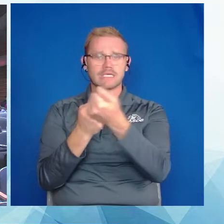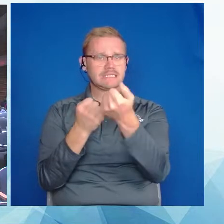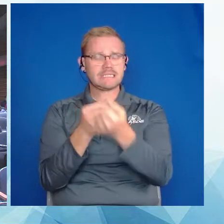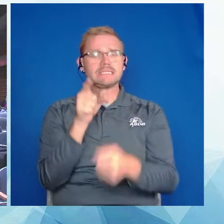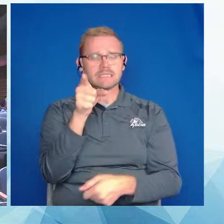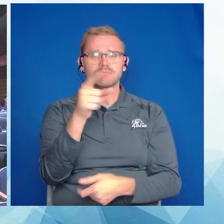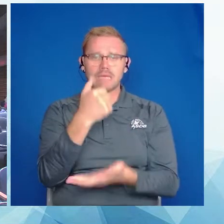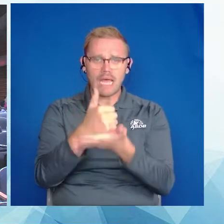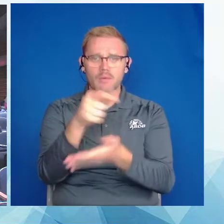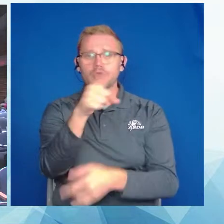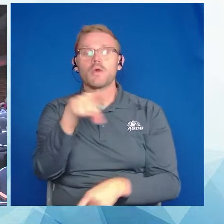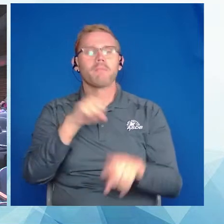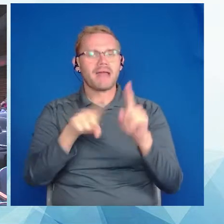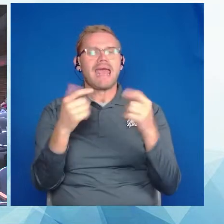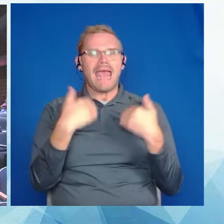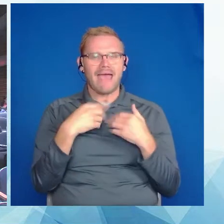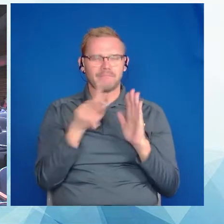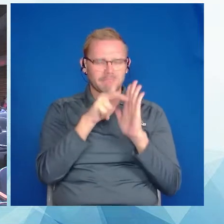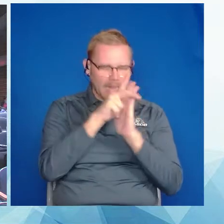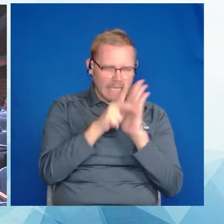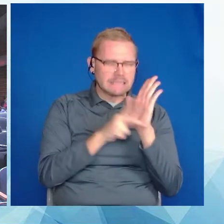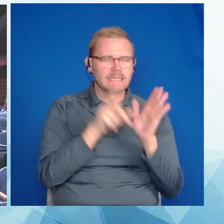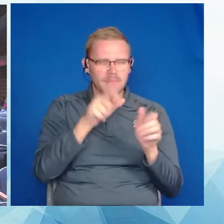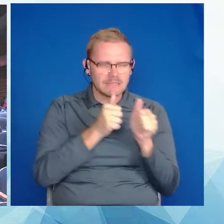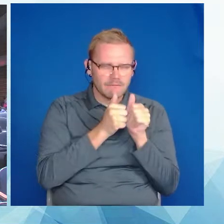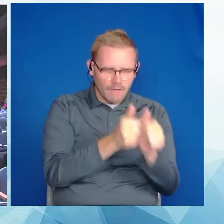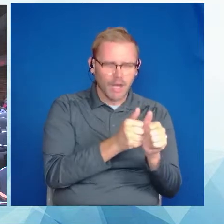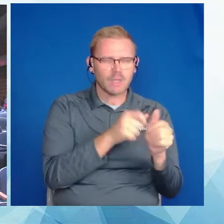specific procedure if that happens.